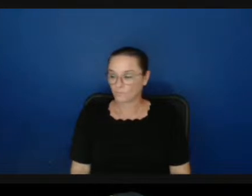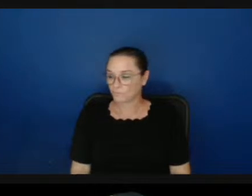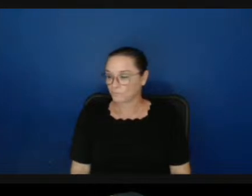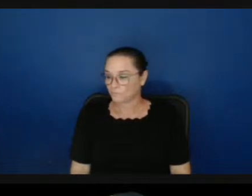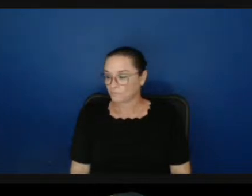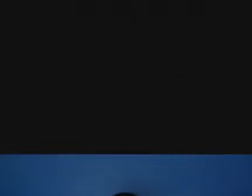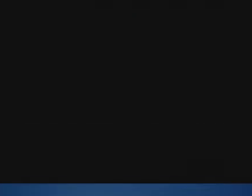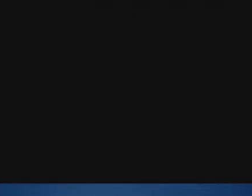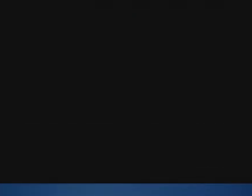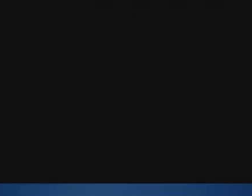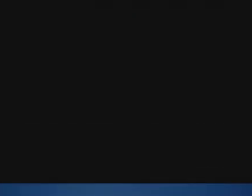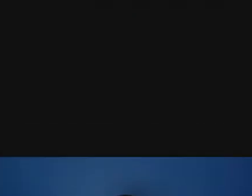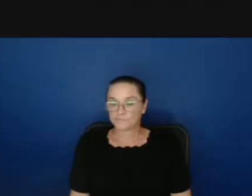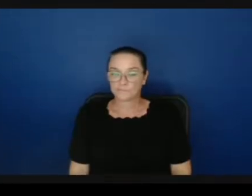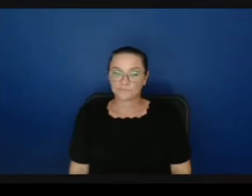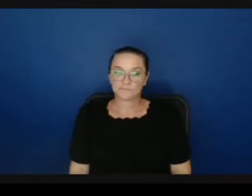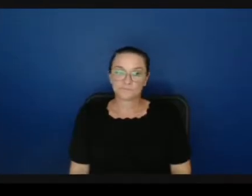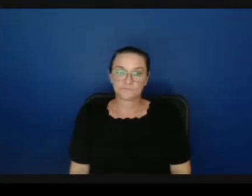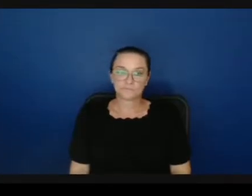All right.